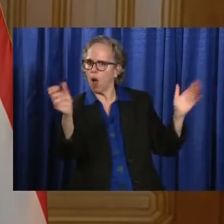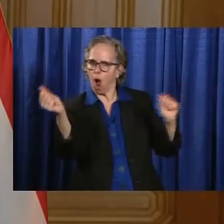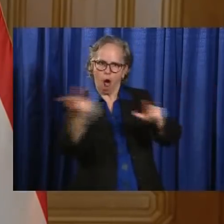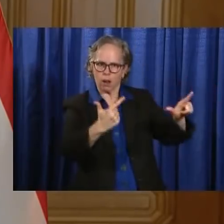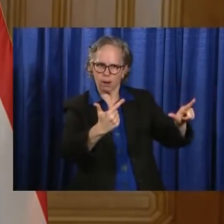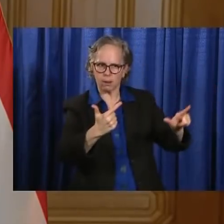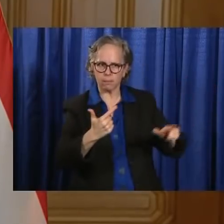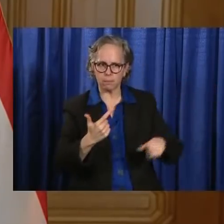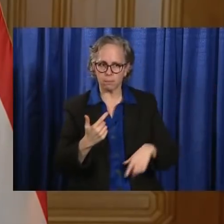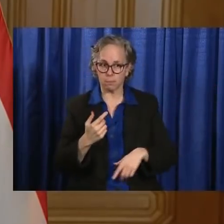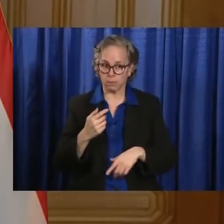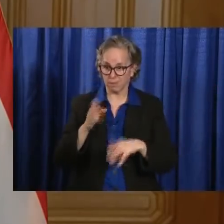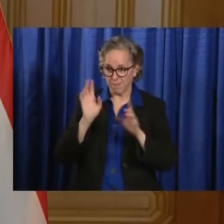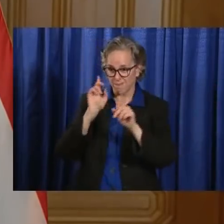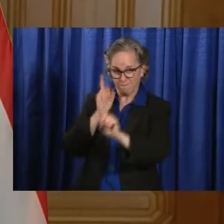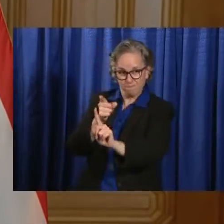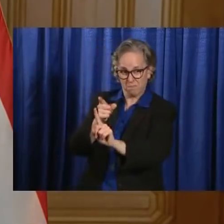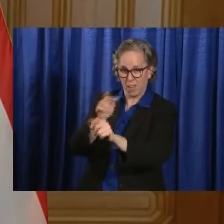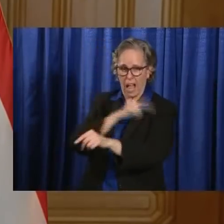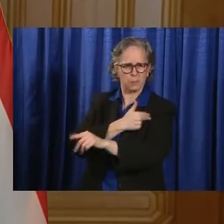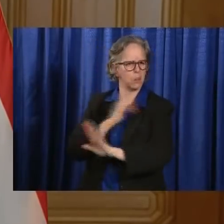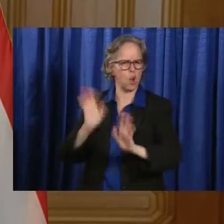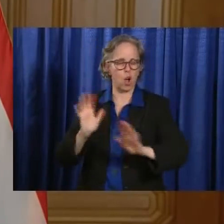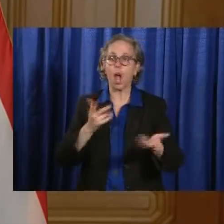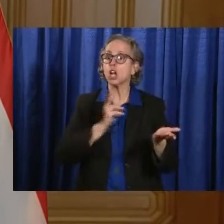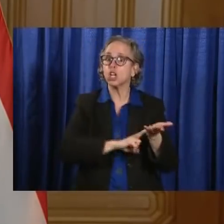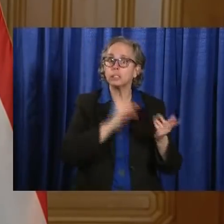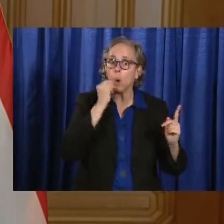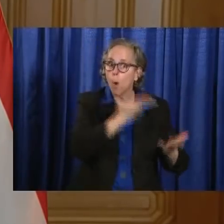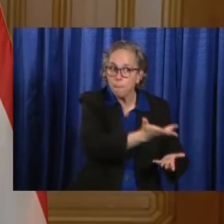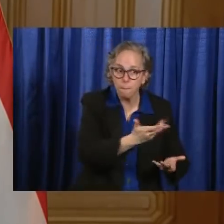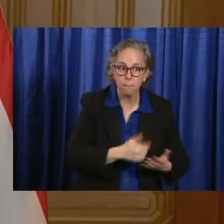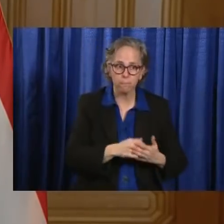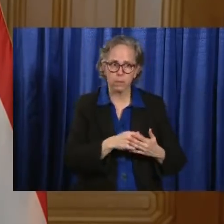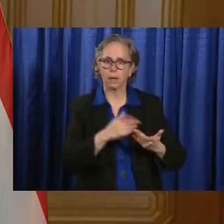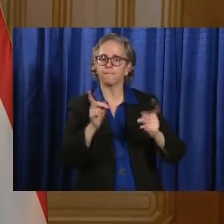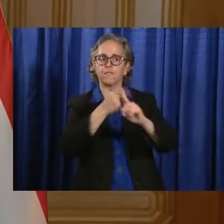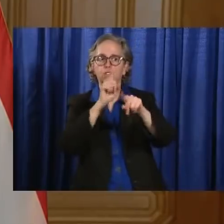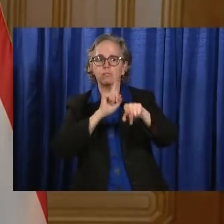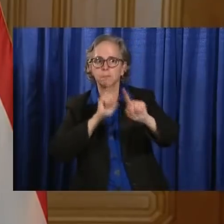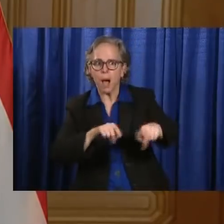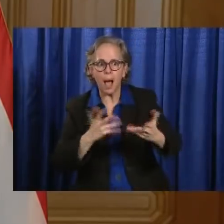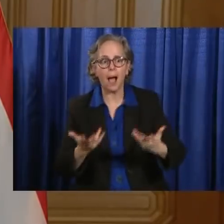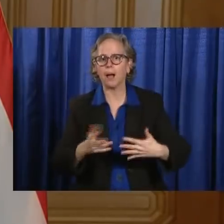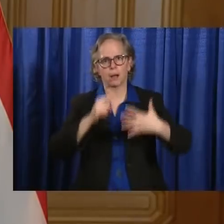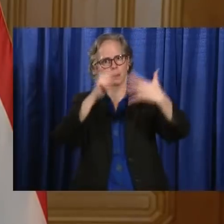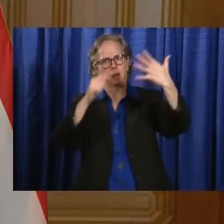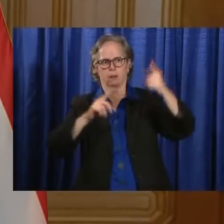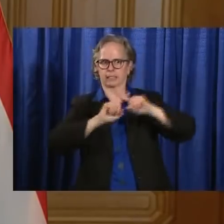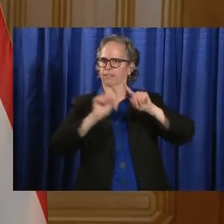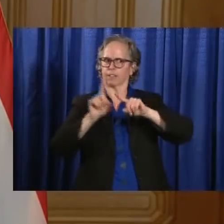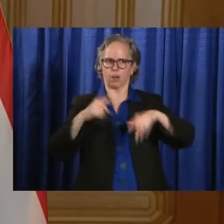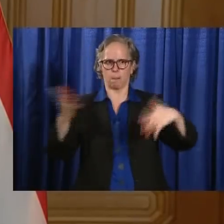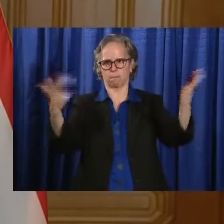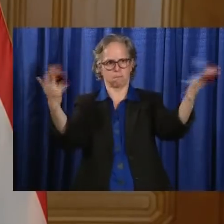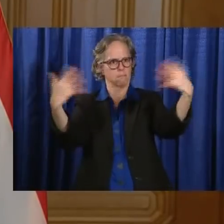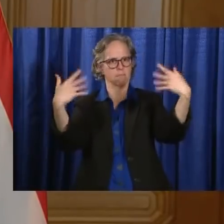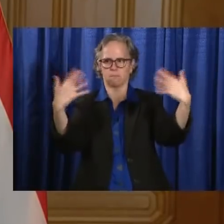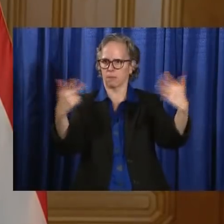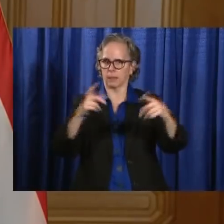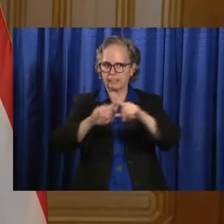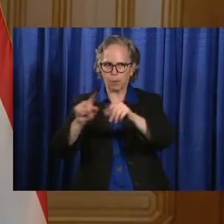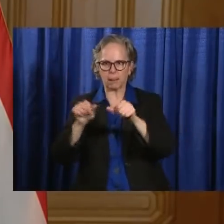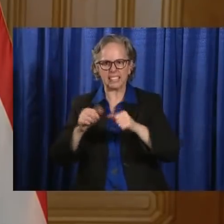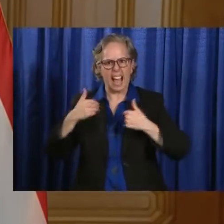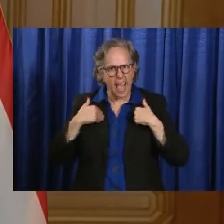it's nursing homes. It can be first responders. It can be many different places. So, trying to